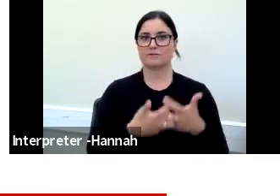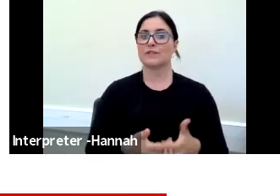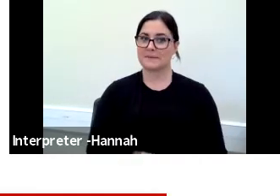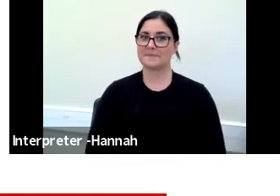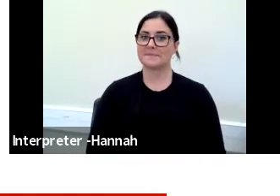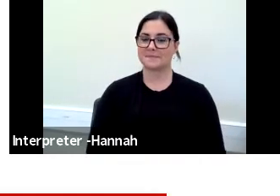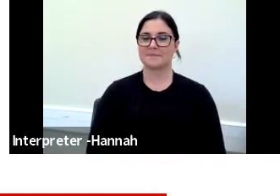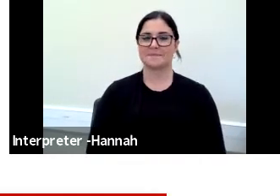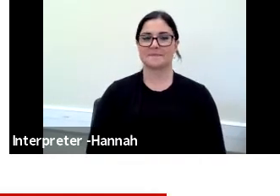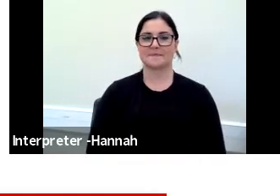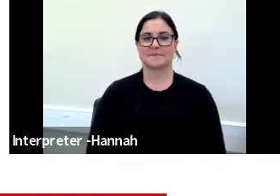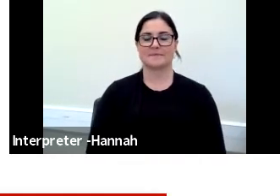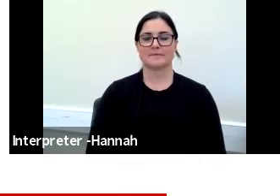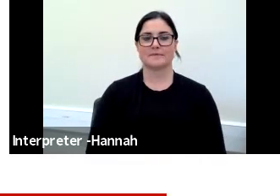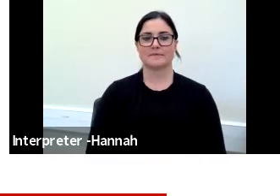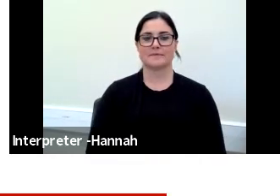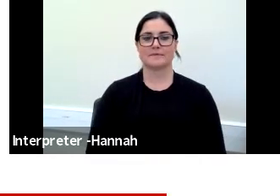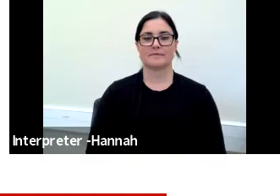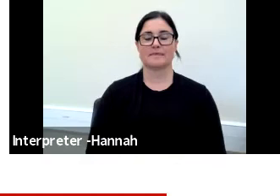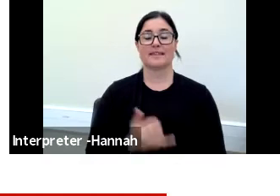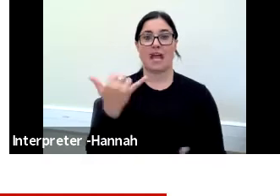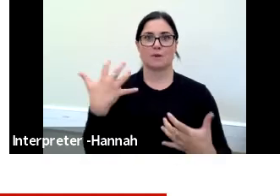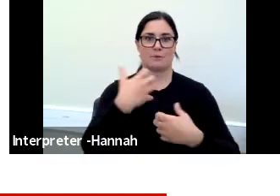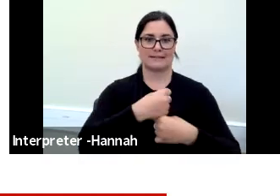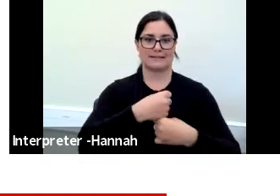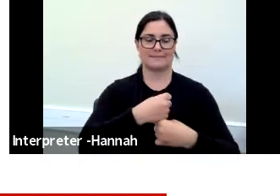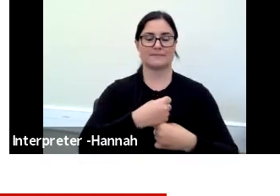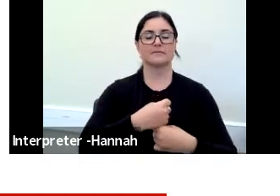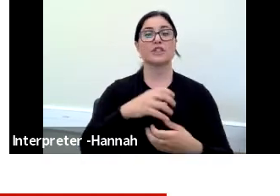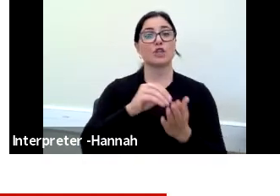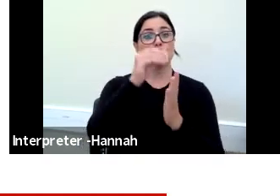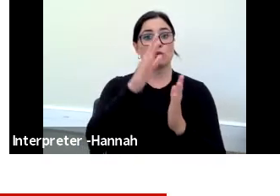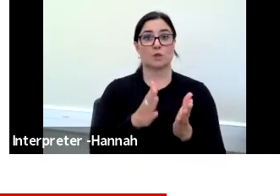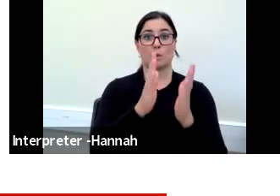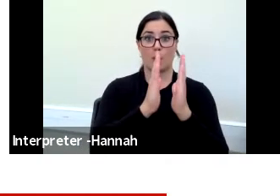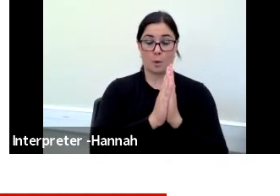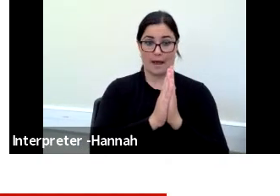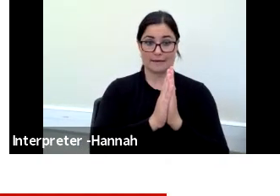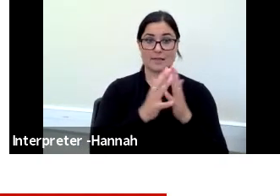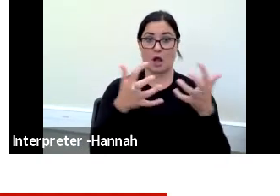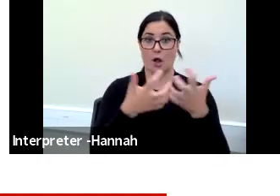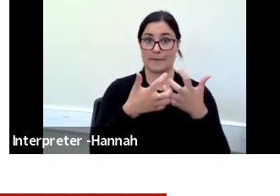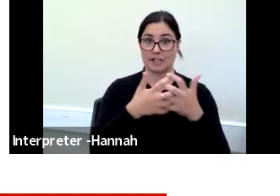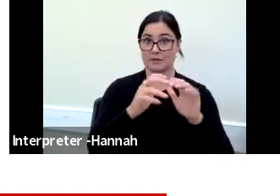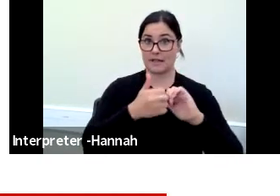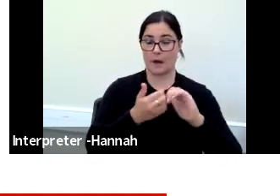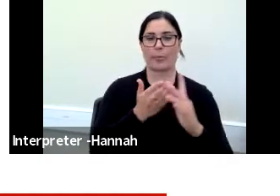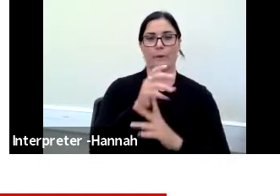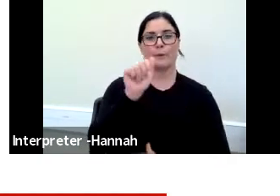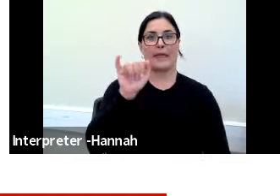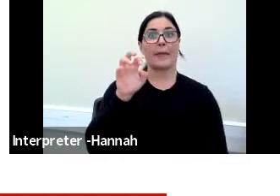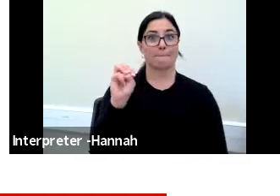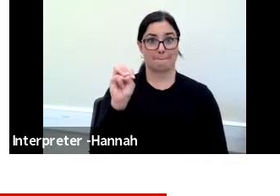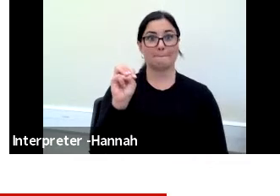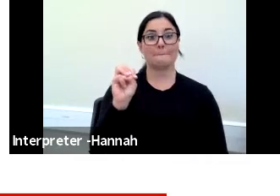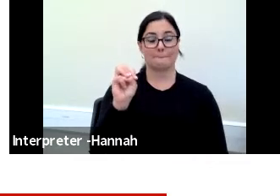Next. And just to summarize, students are able to request their academic accommodations through this online portal. You